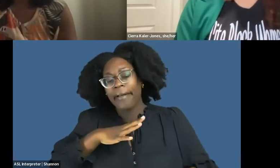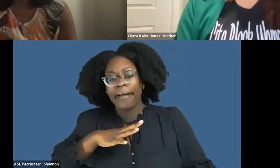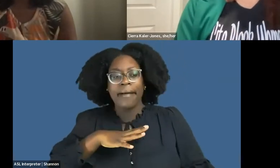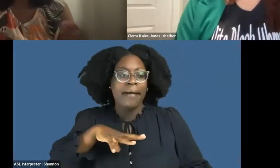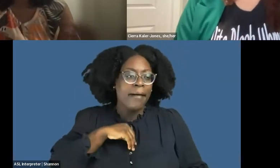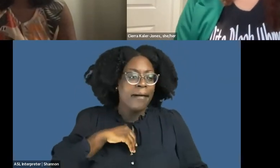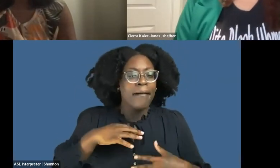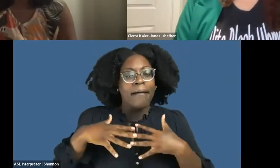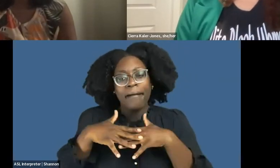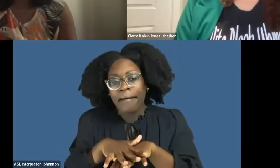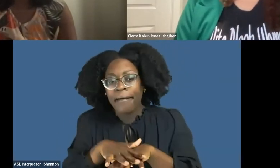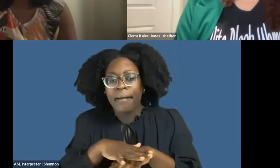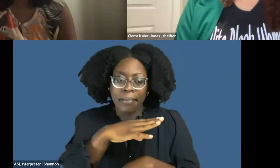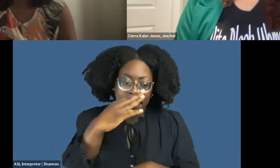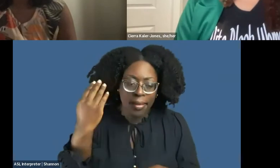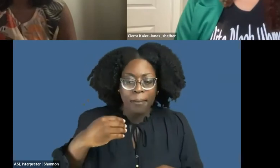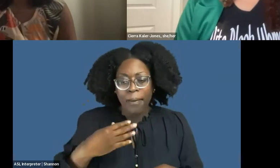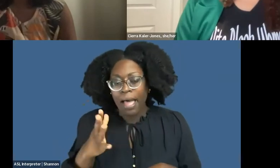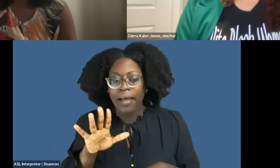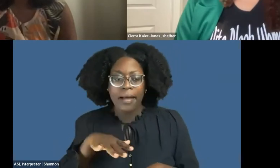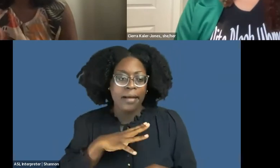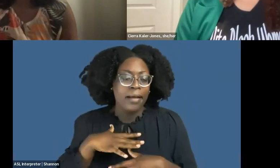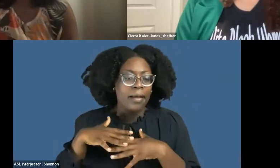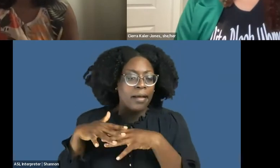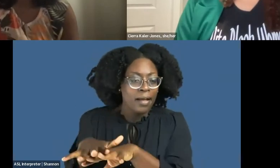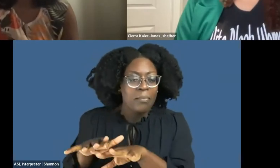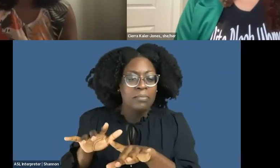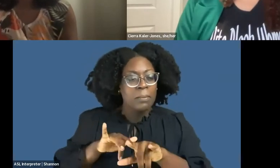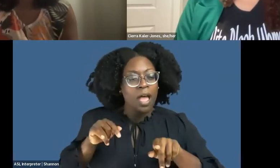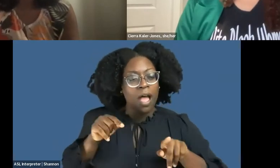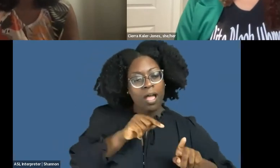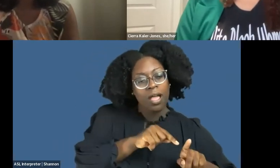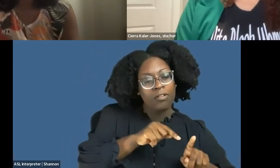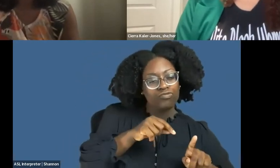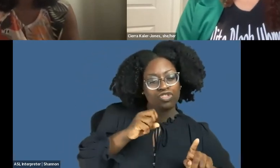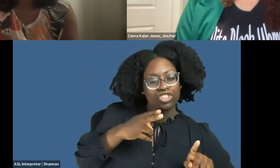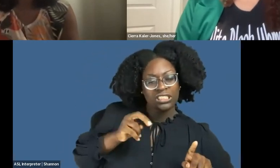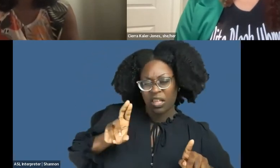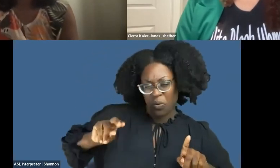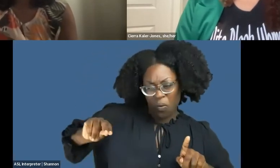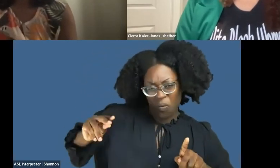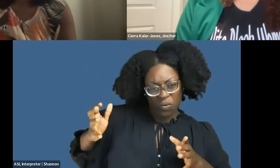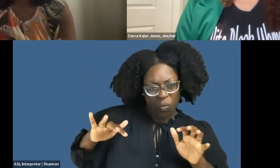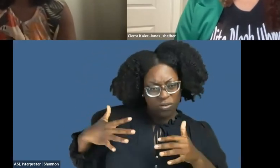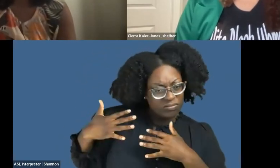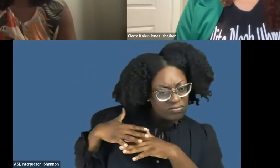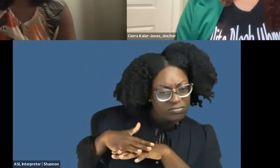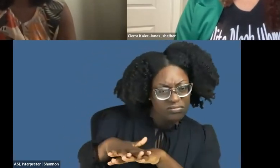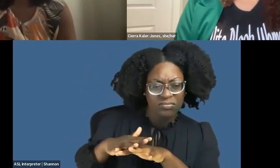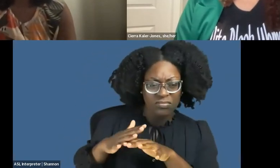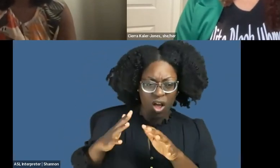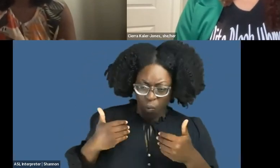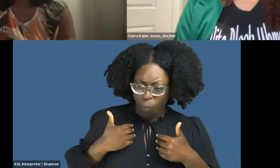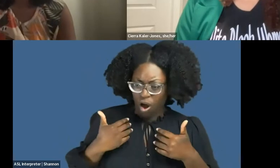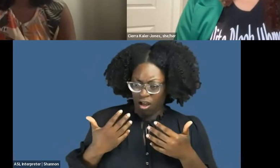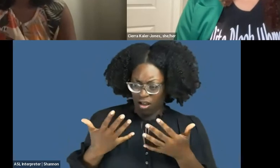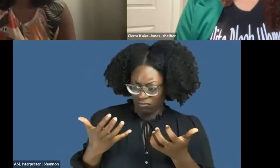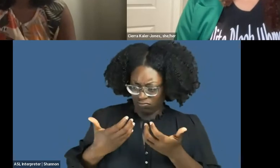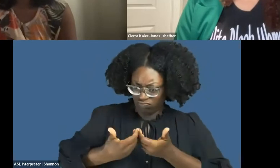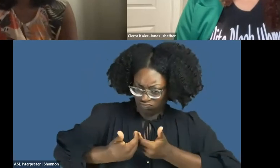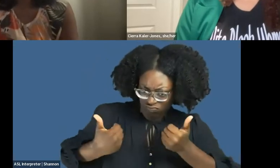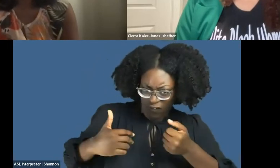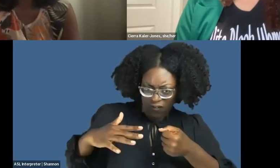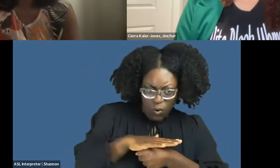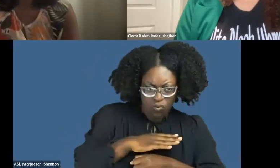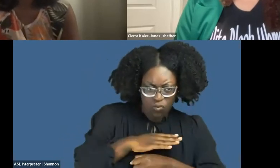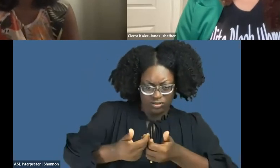she's really still promoting not integration or entry into the American nation state, but separation in Black-led